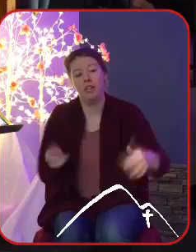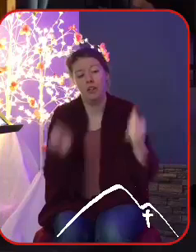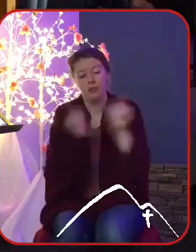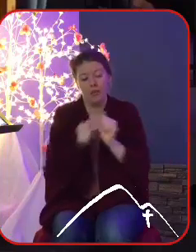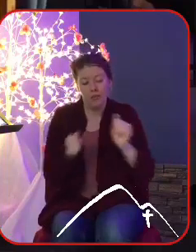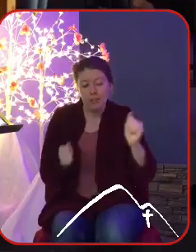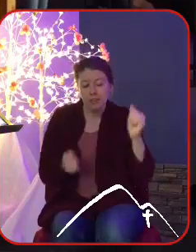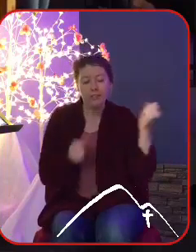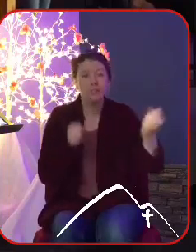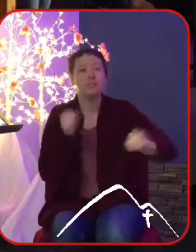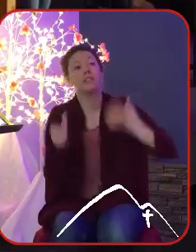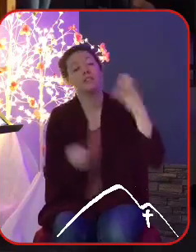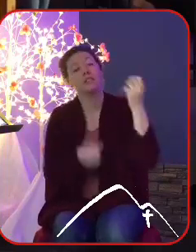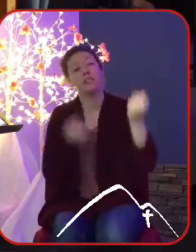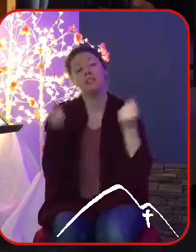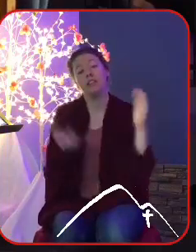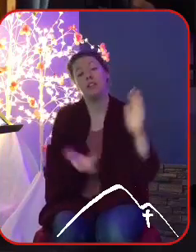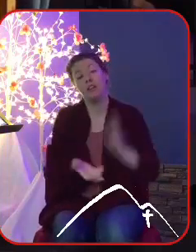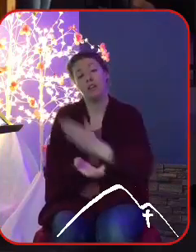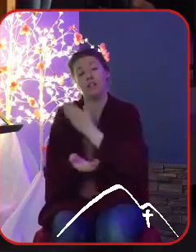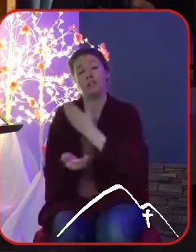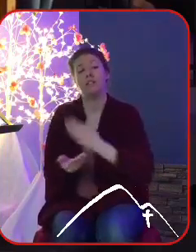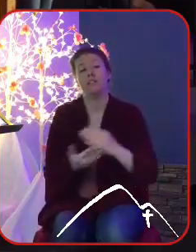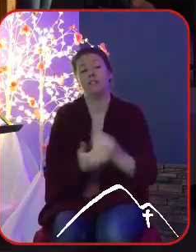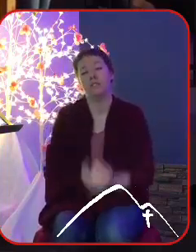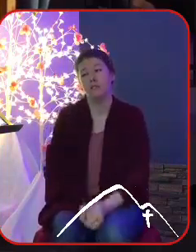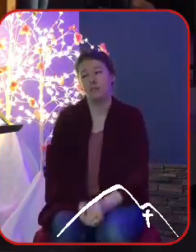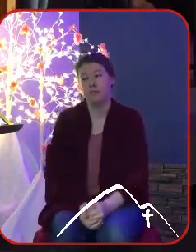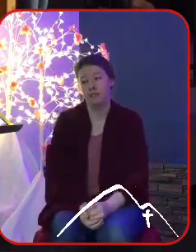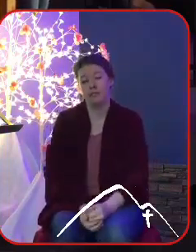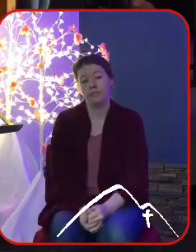me with the song